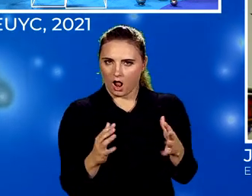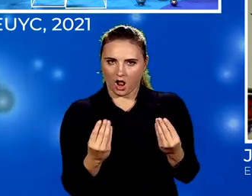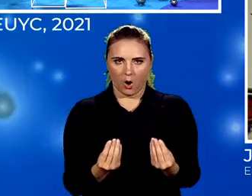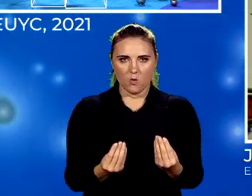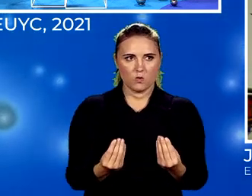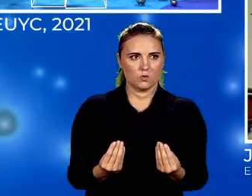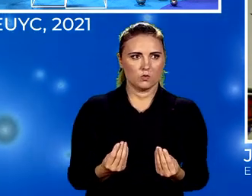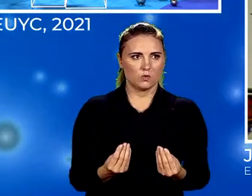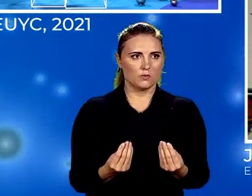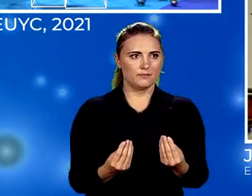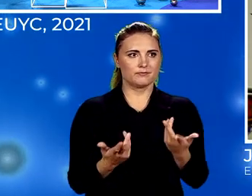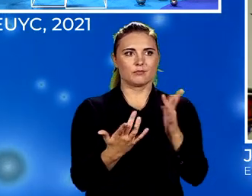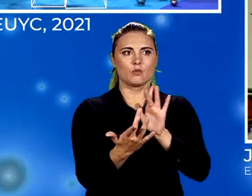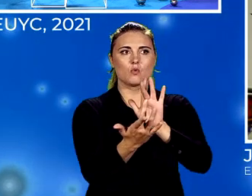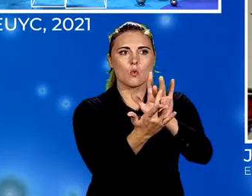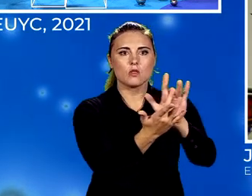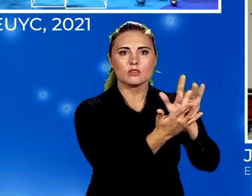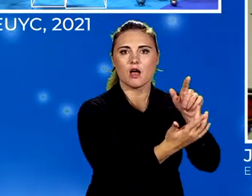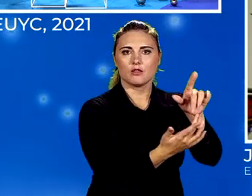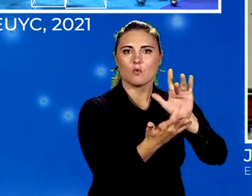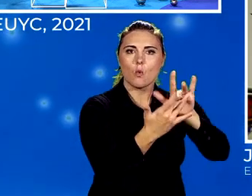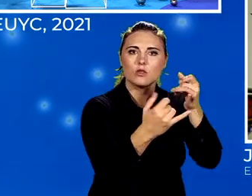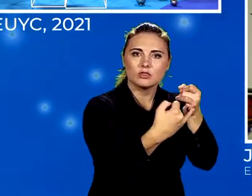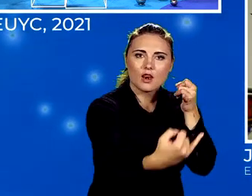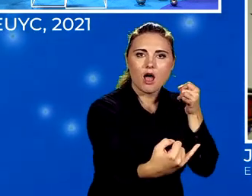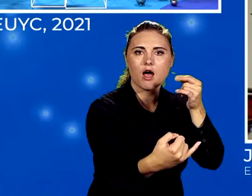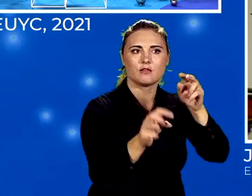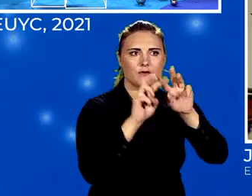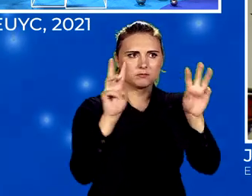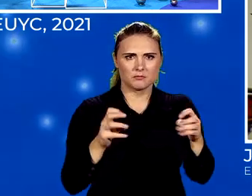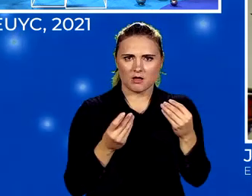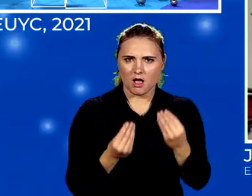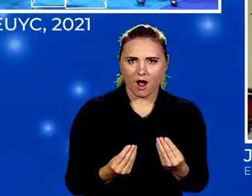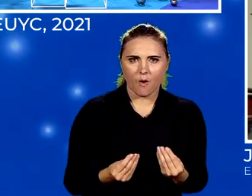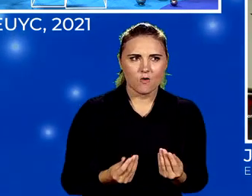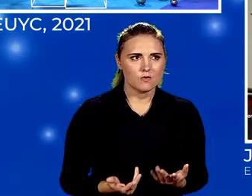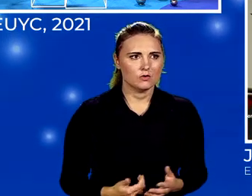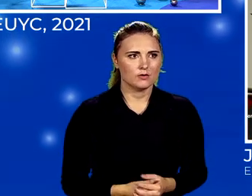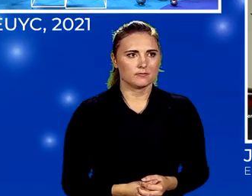those people? Thank you. And the question would go to?